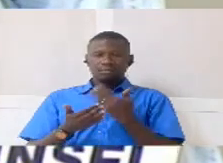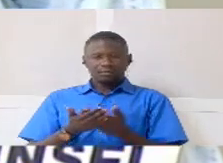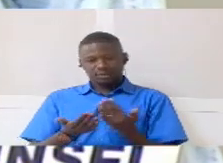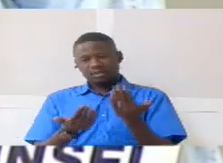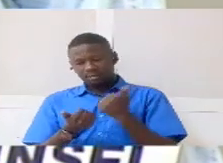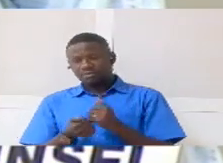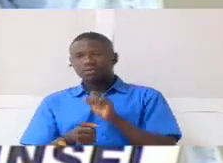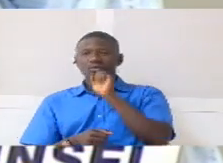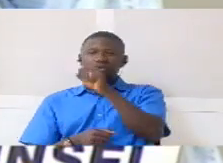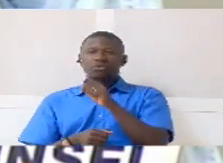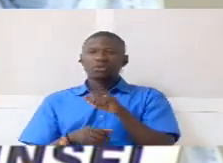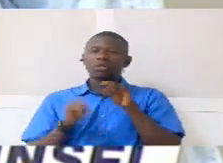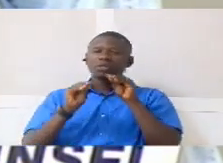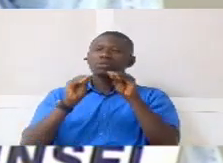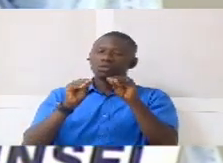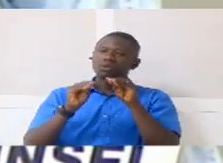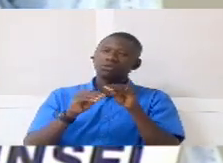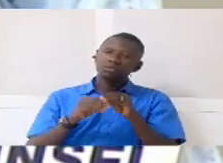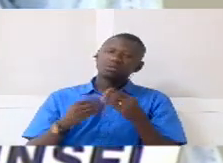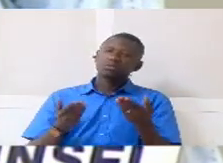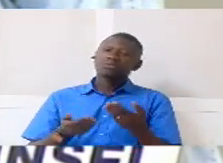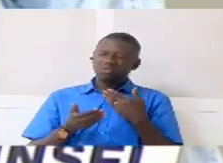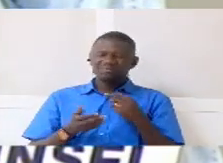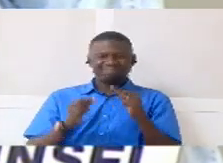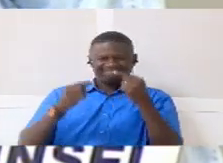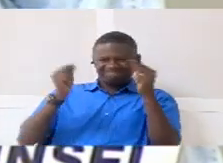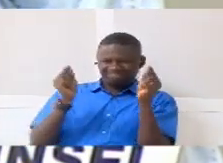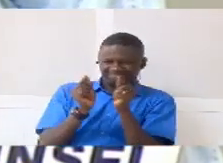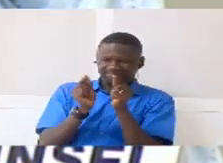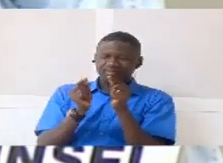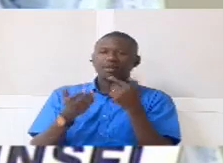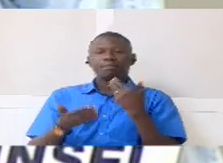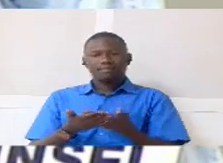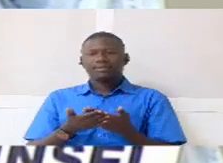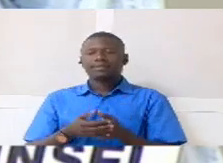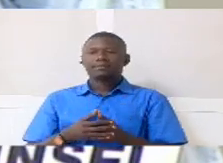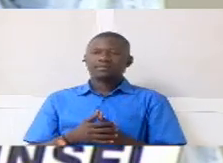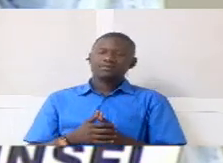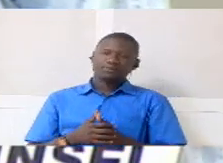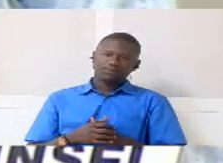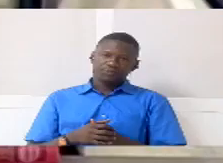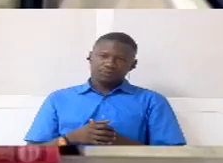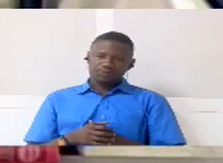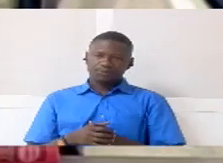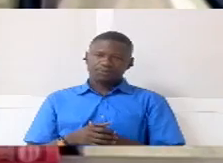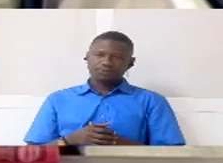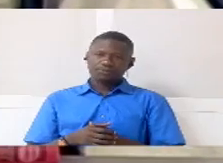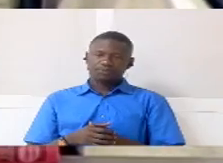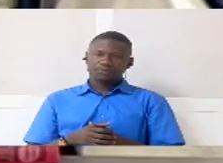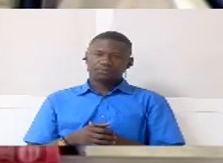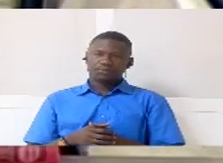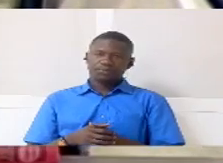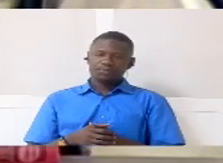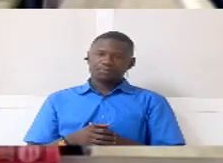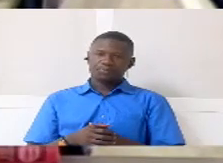educational background, just very briefly, please. Asutiandi bari ilar karangol londo ya dati minto le foinata dan daming. Asutiandi drong